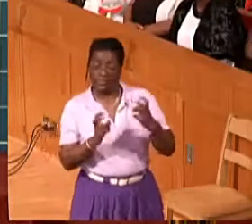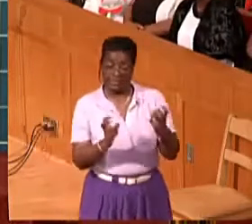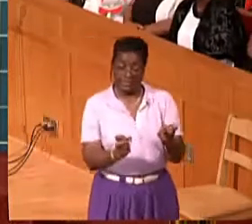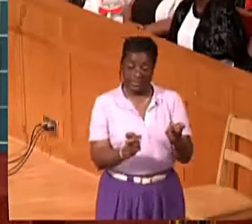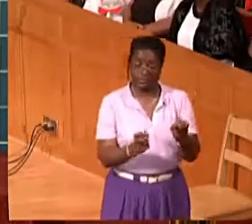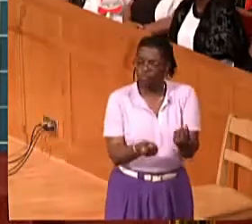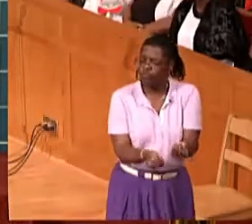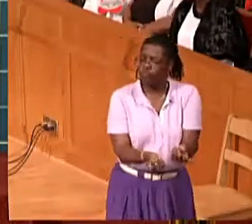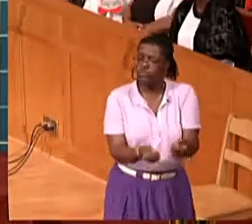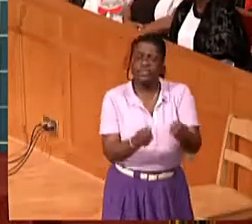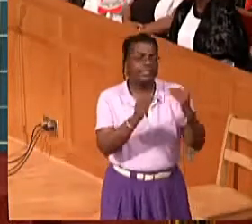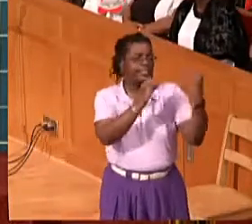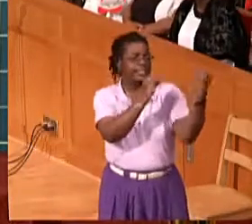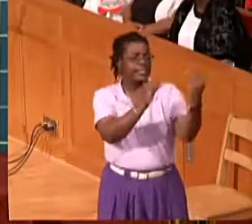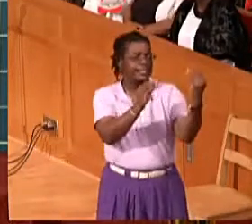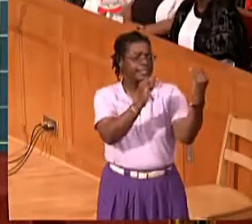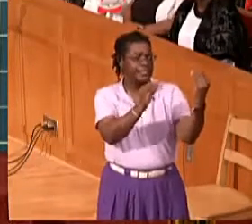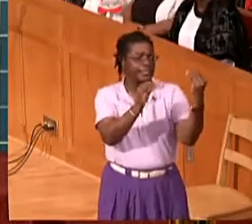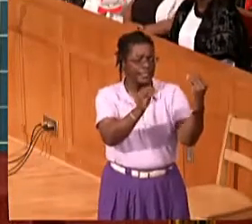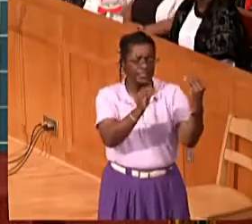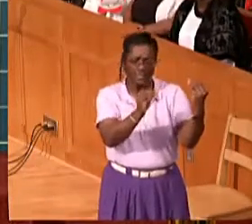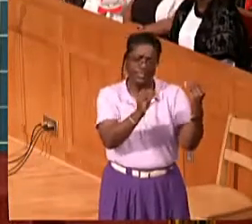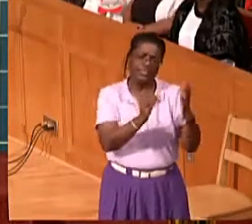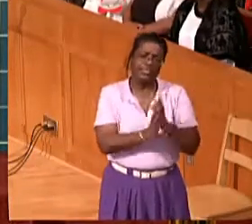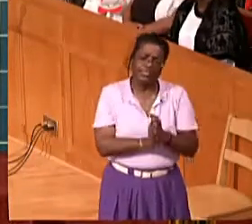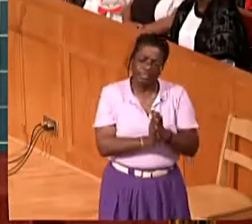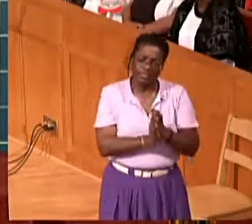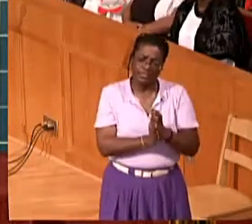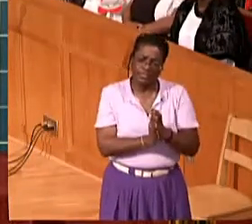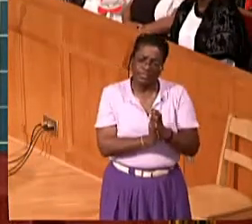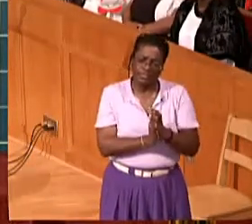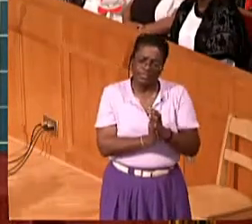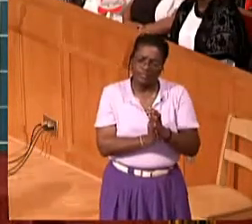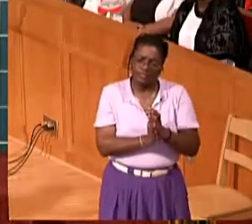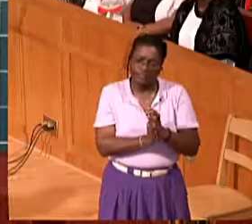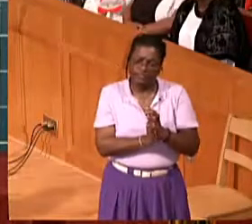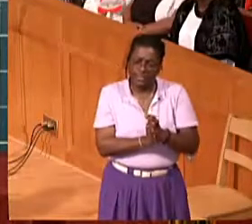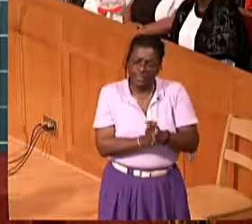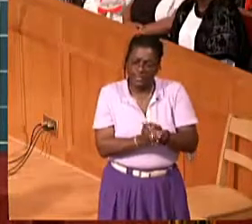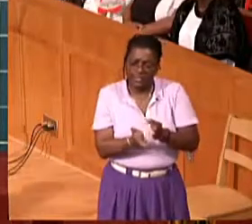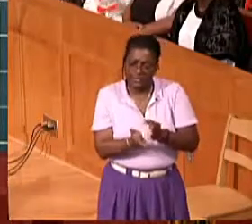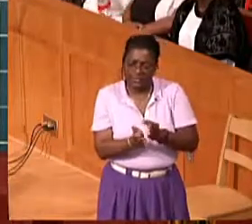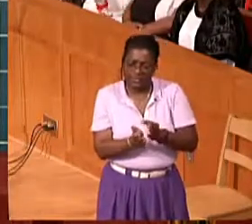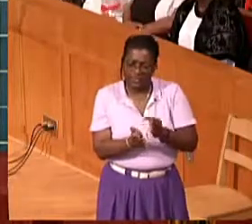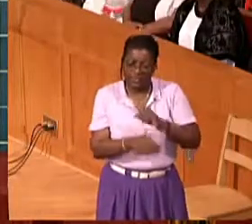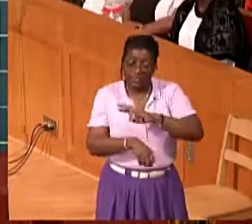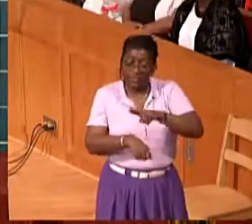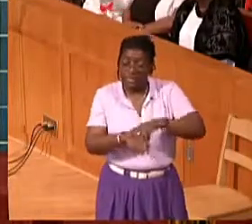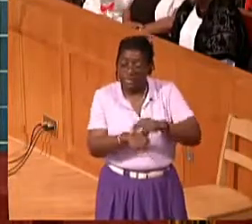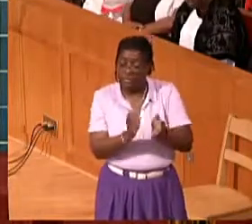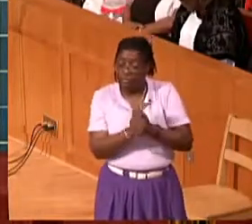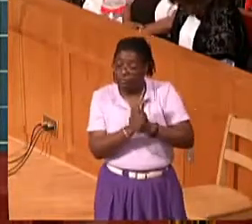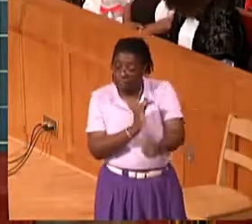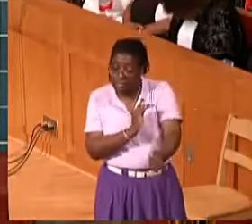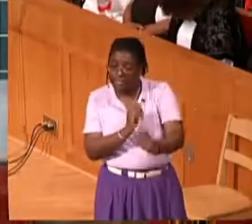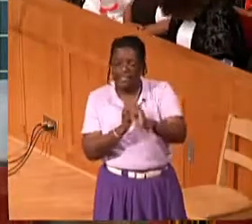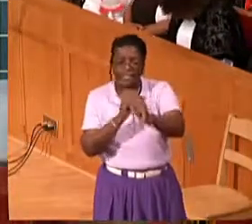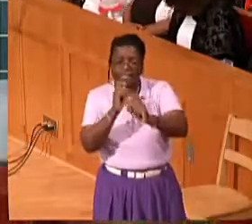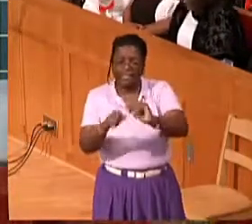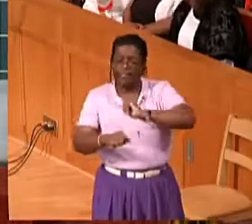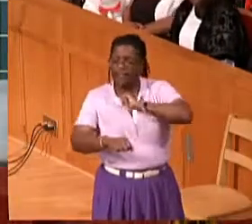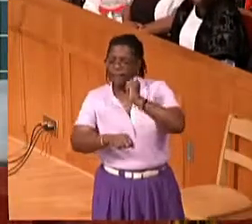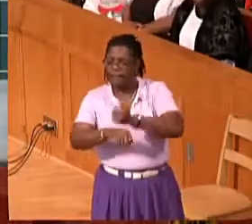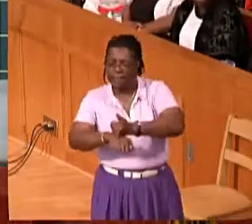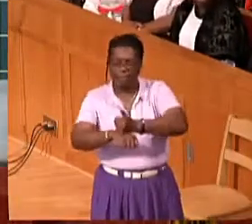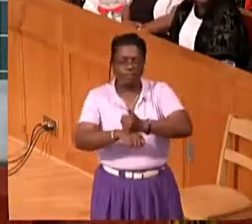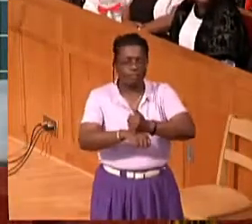he gave it to them based on their own ability. Pastor, can you give me that water I had down there? He gave it to them because they're making